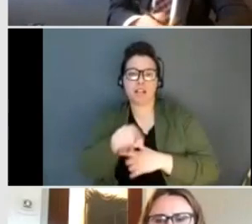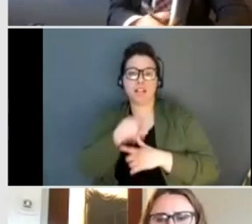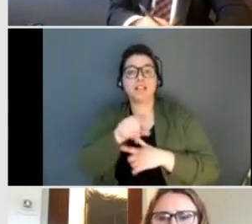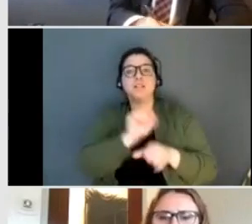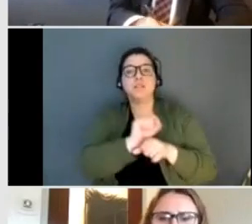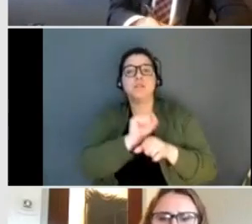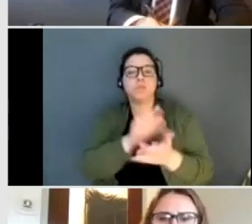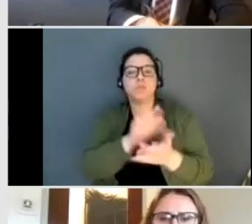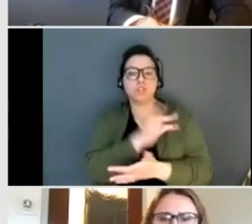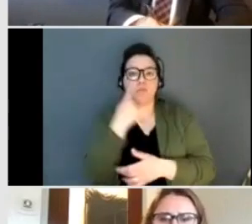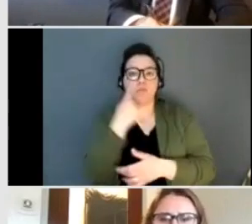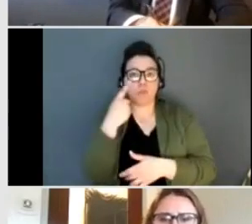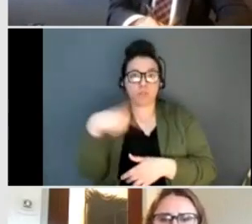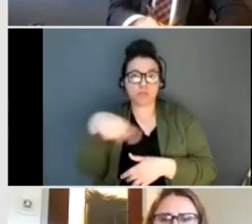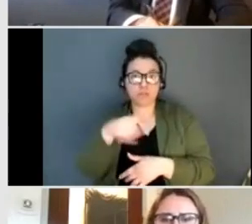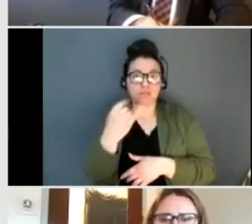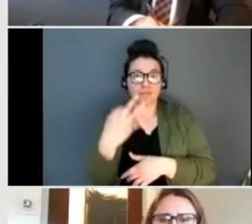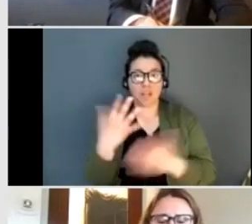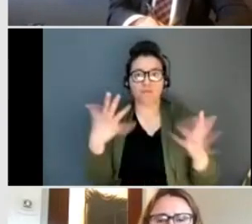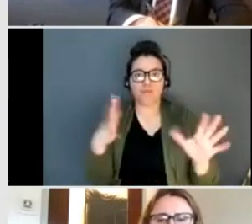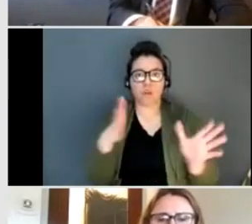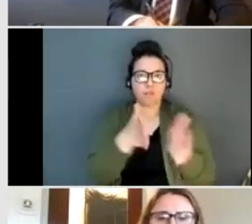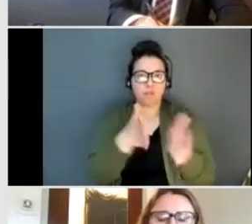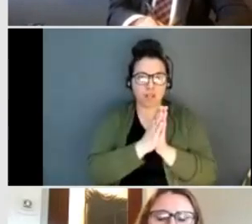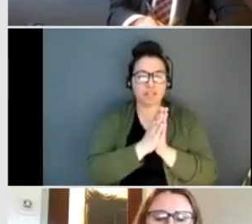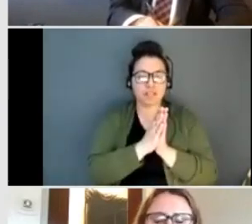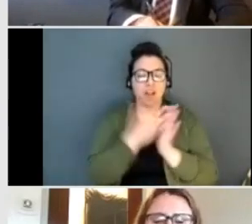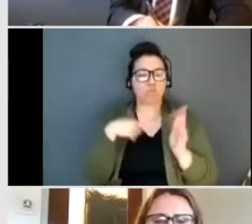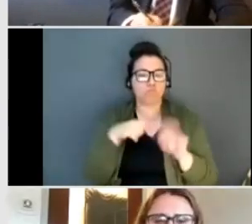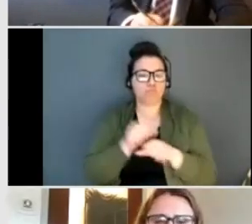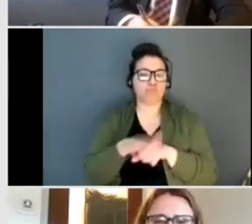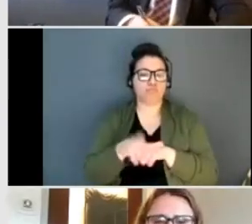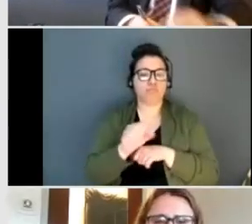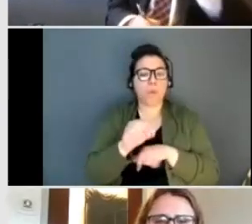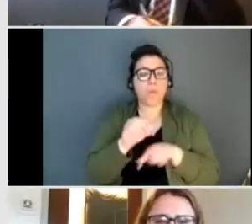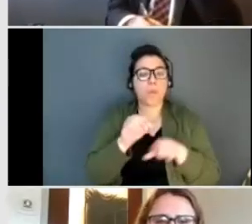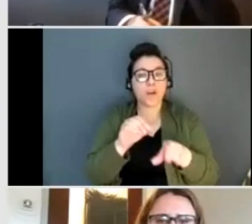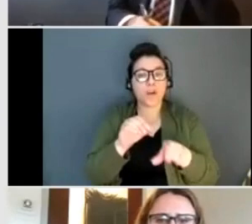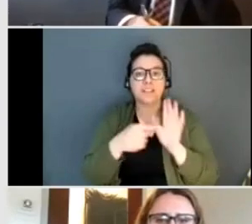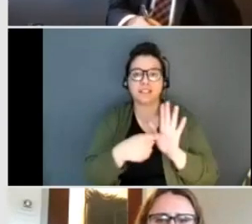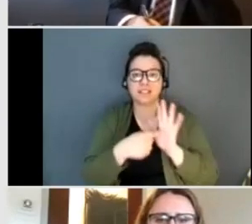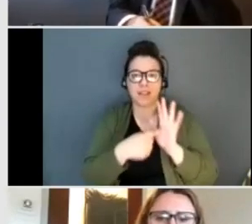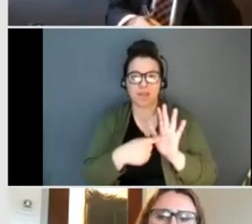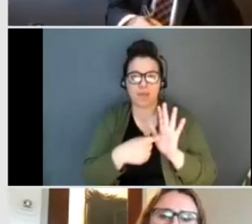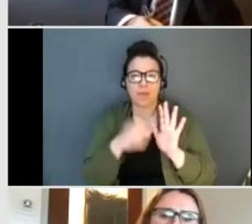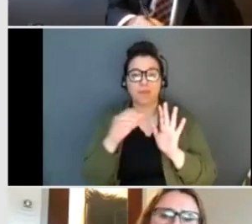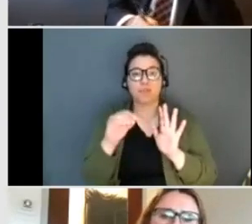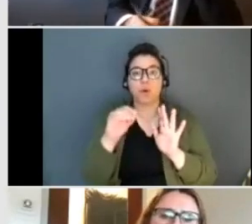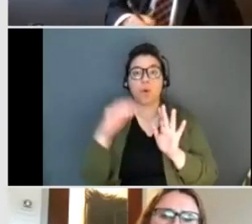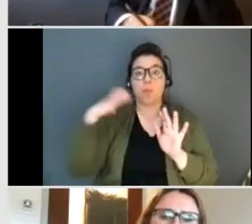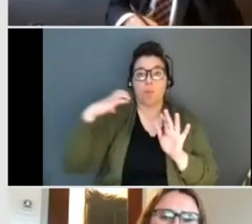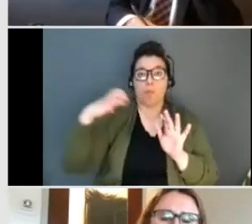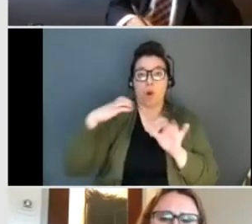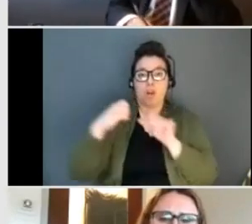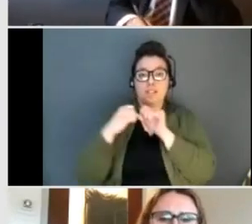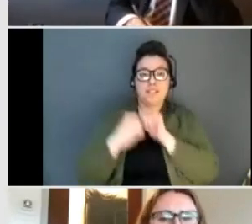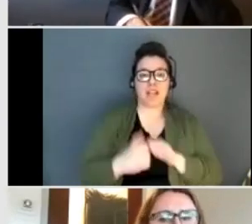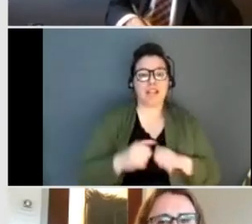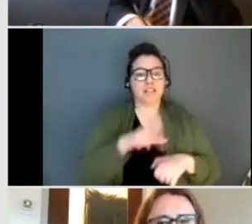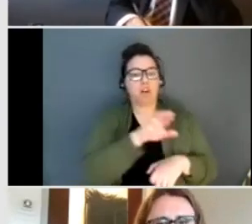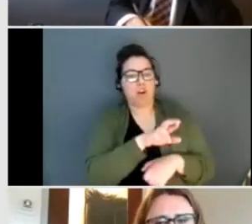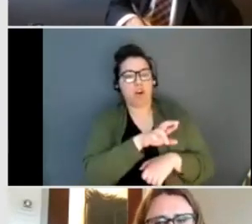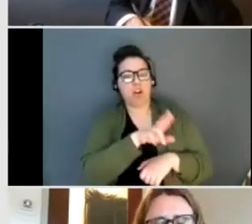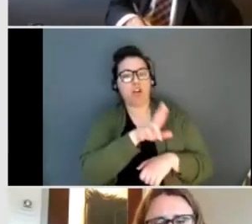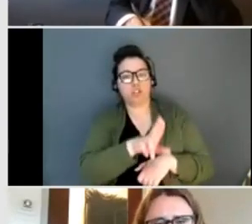requested it, this is the worksheet that we've put together. And so we have a sample. Let's say the employer sends you a text with abbreviations. Are you